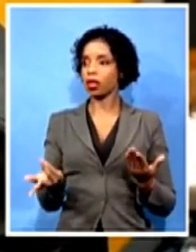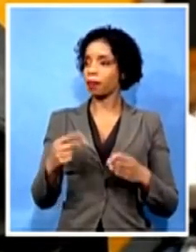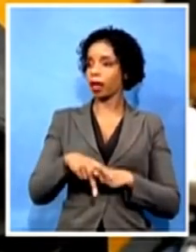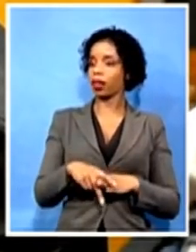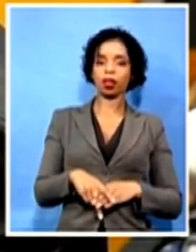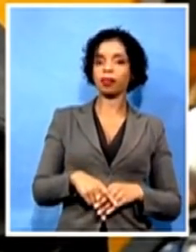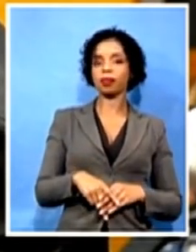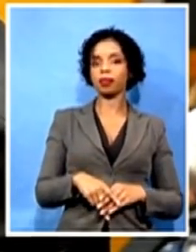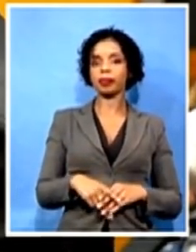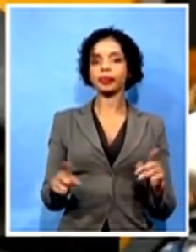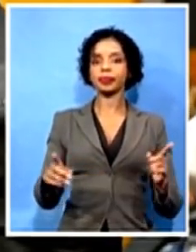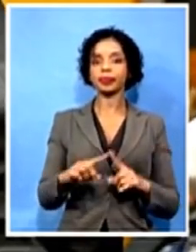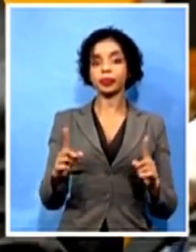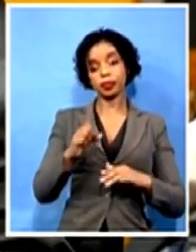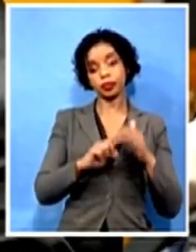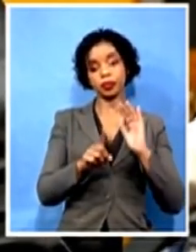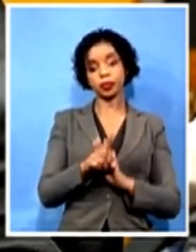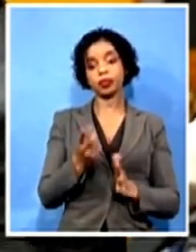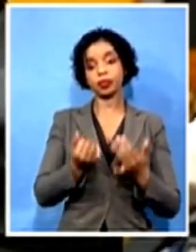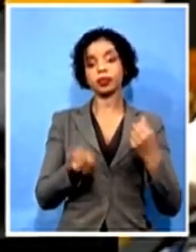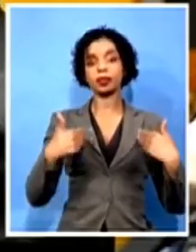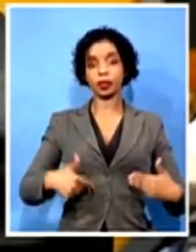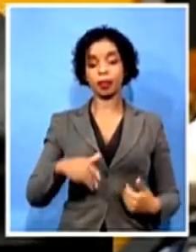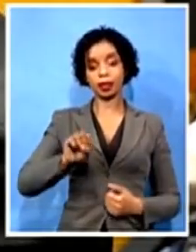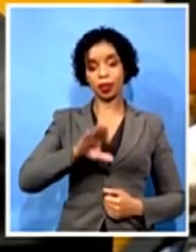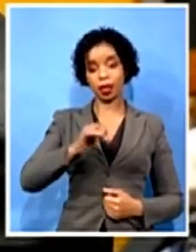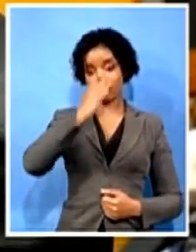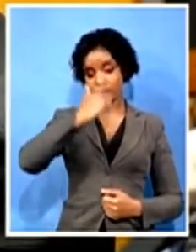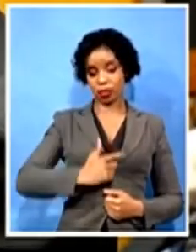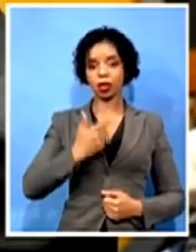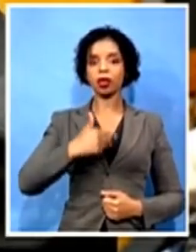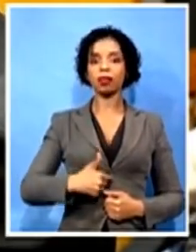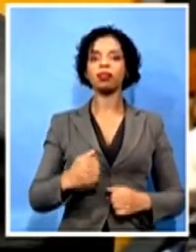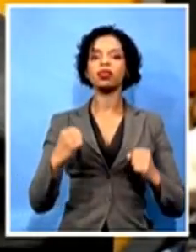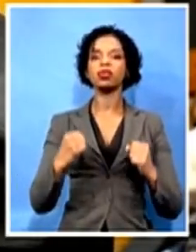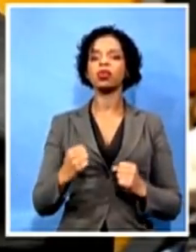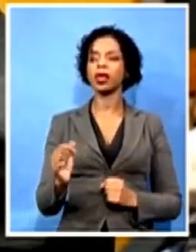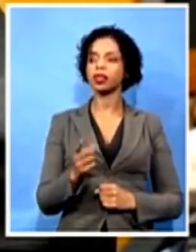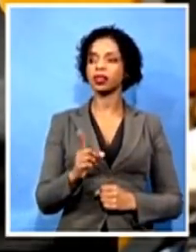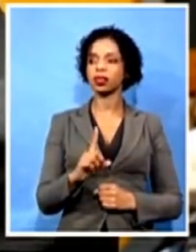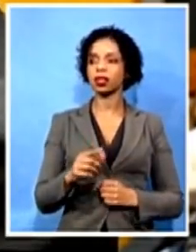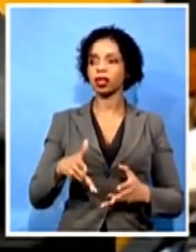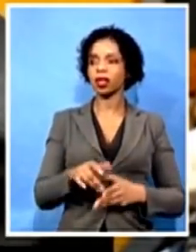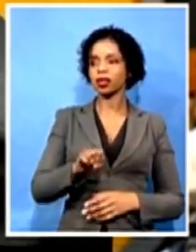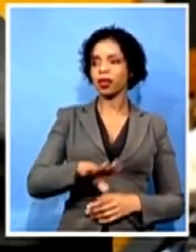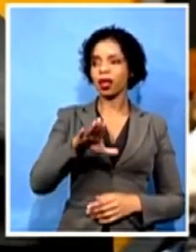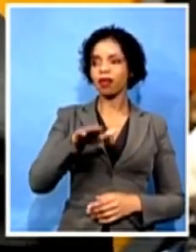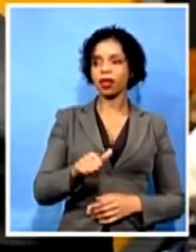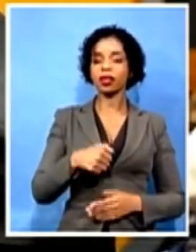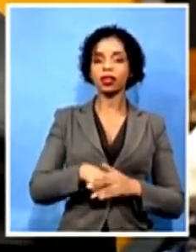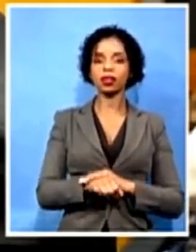African citizen with strong emotional ties in the Republic of South Africa. I have given my full cooperation to the arresting officers and all the people